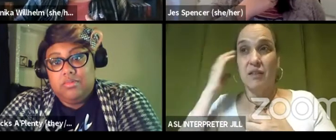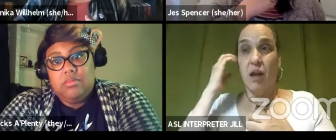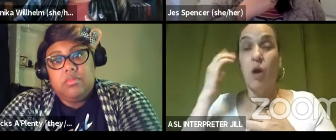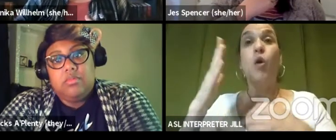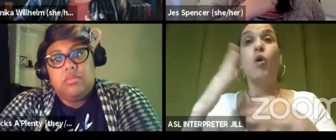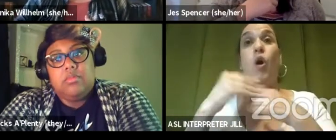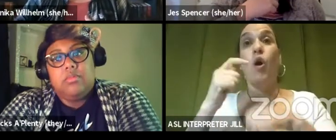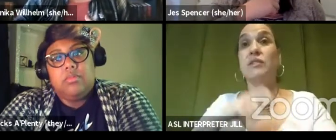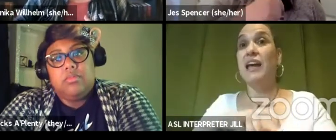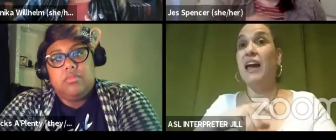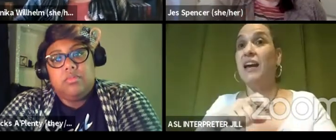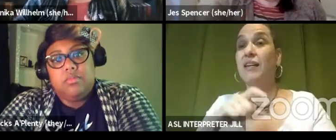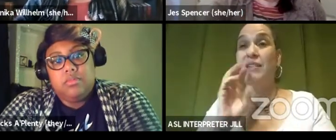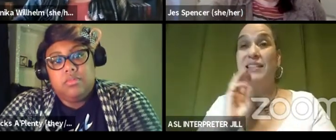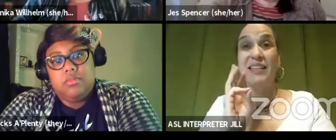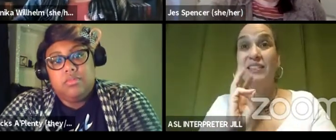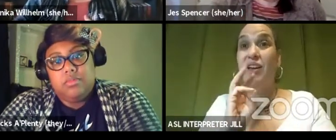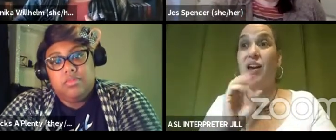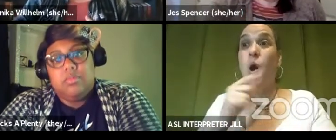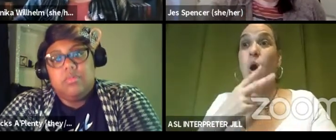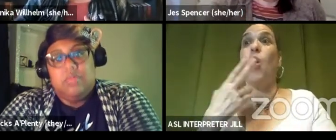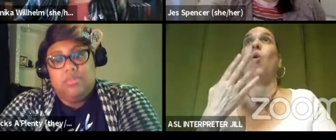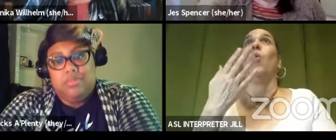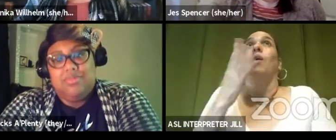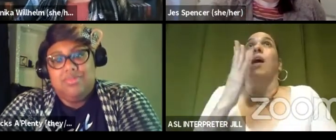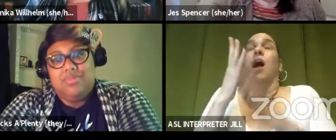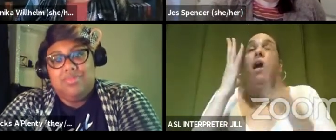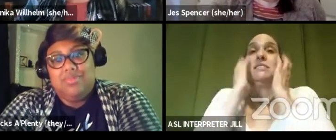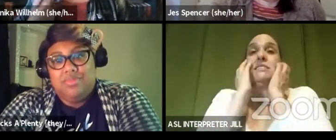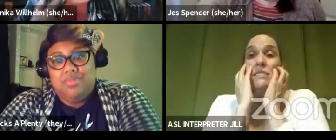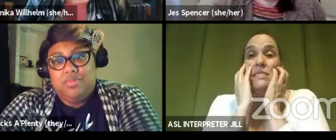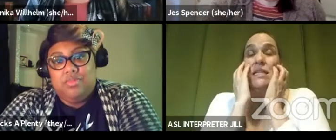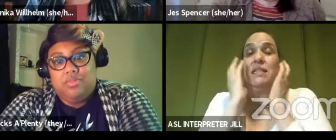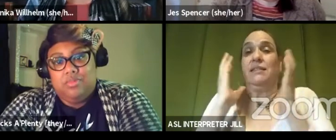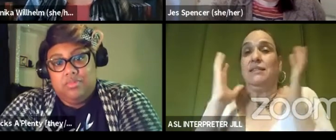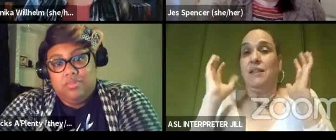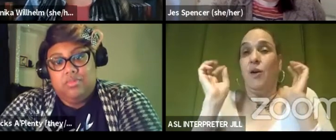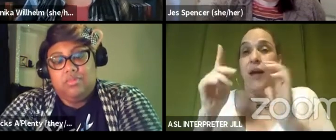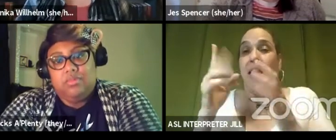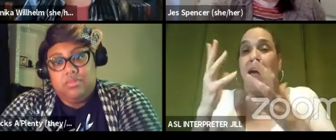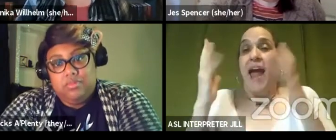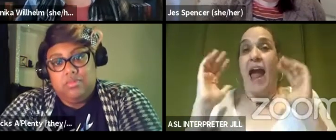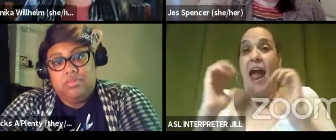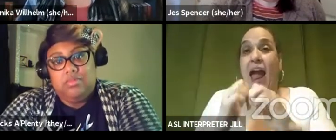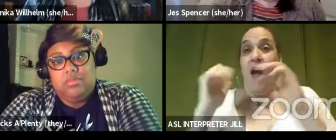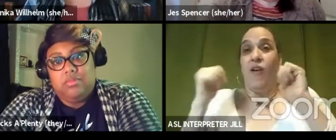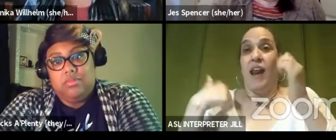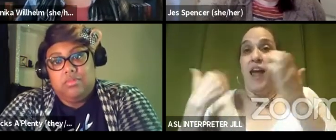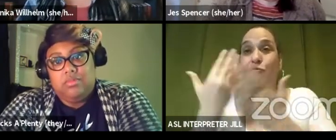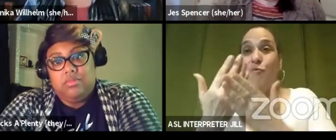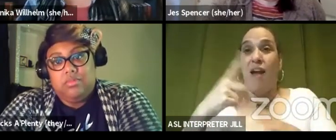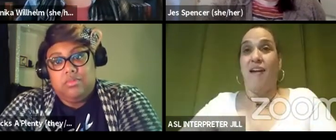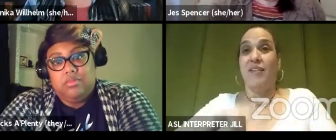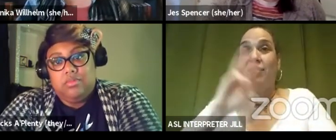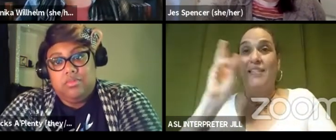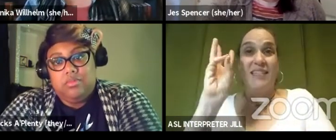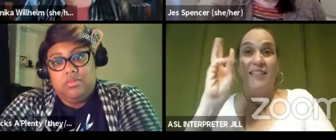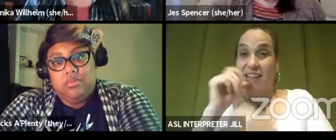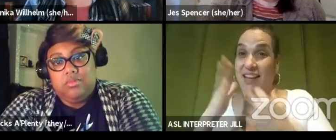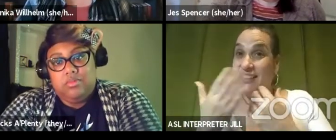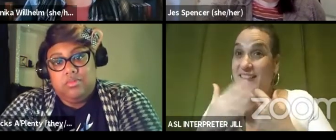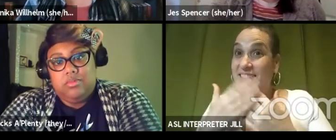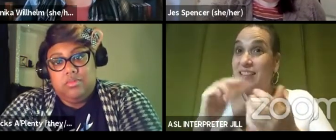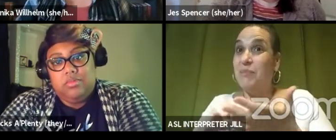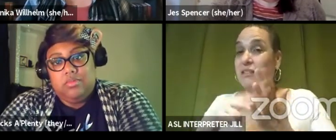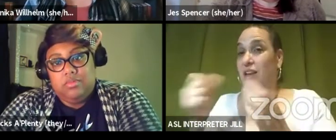I'm like, oh God, okay. Like, what goes into getting there at 6 o'clock? Well, that means that I need to get a sitter to get